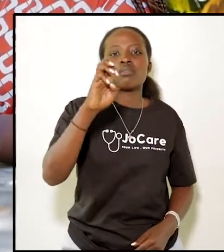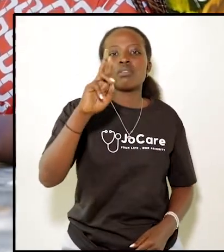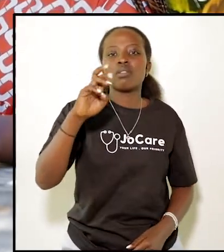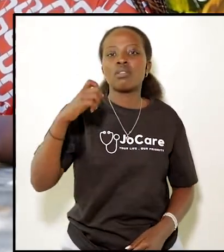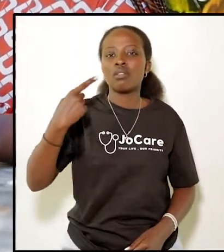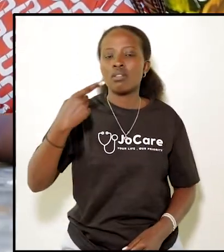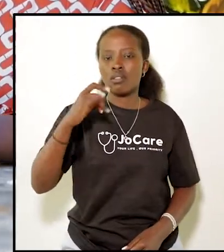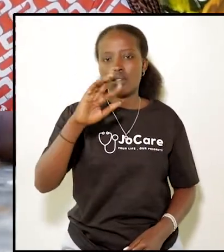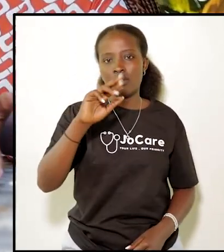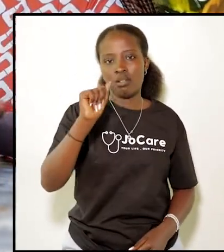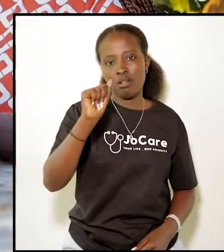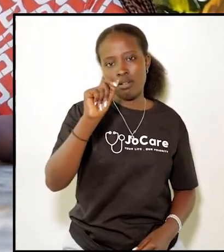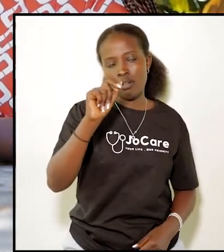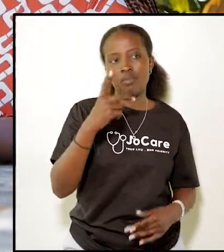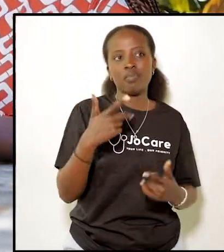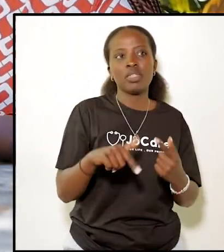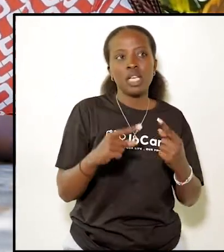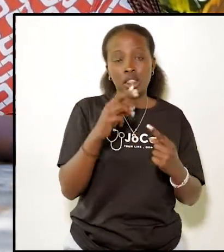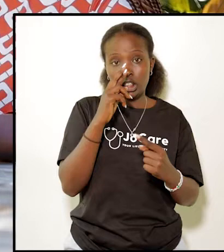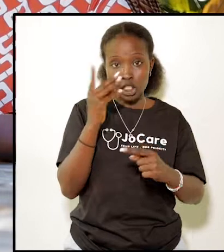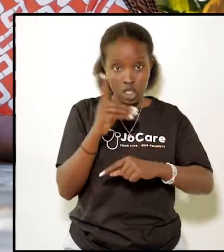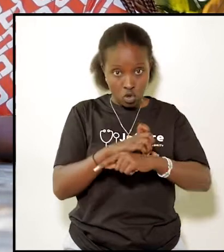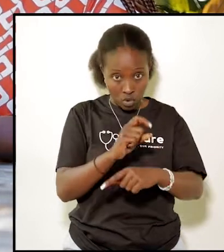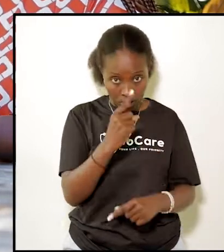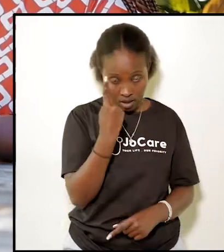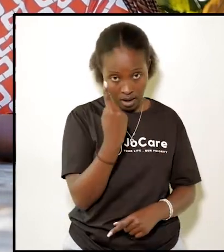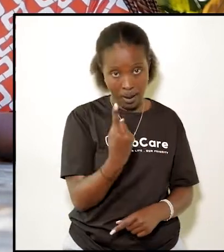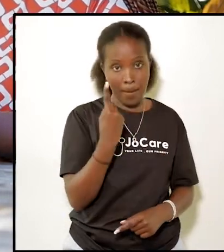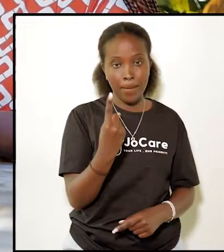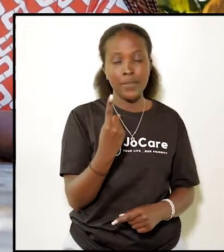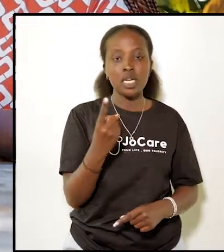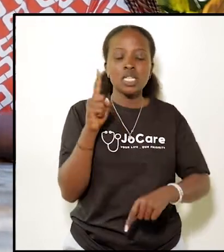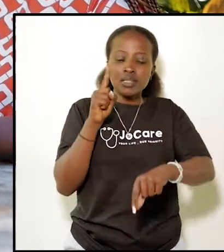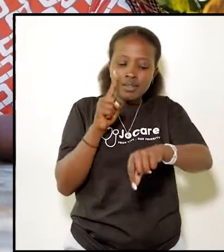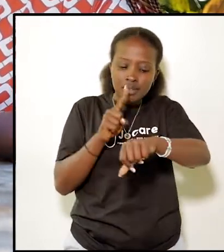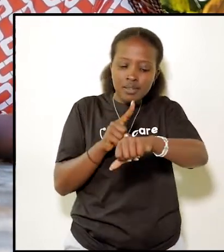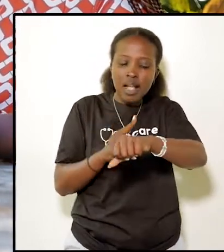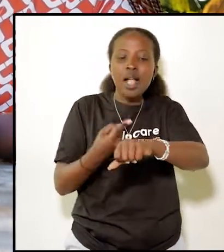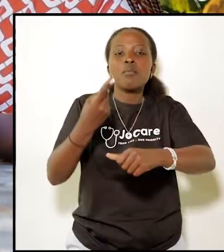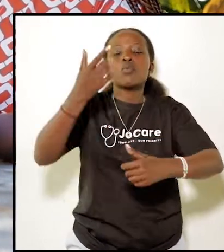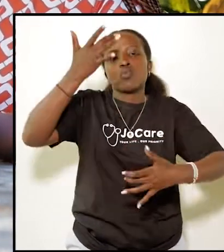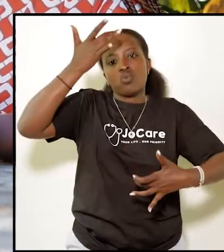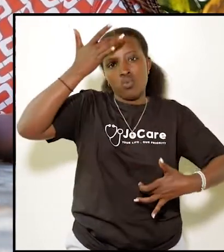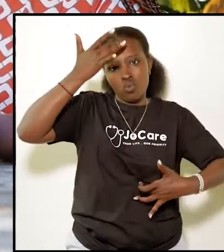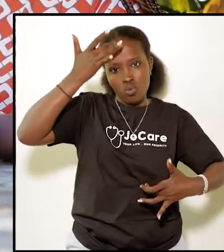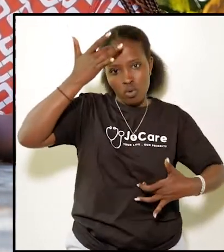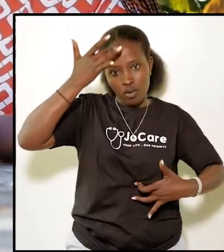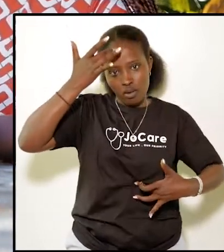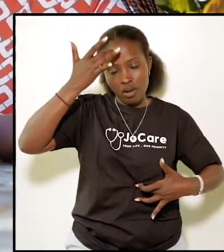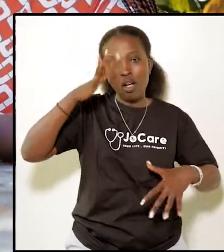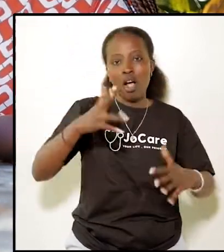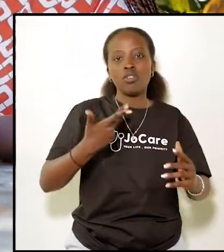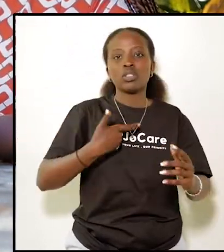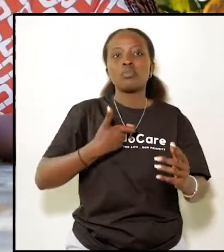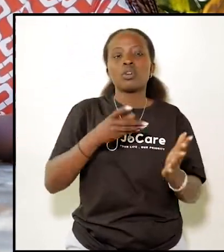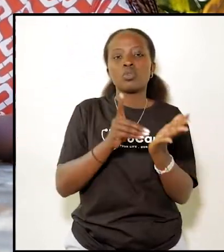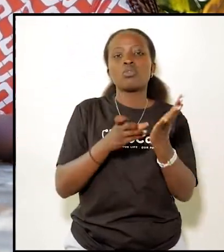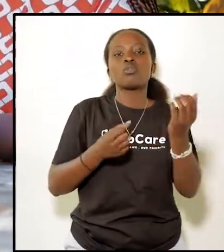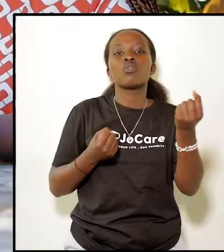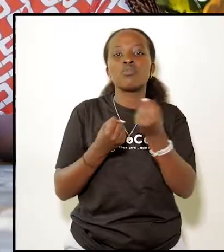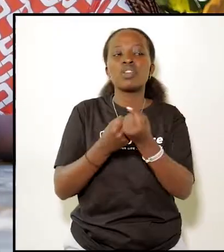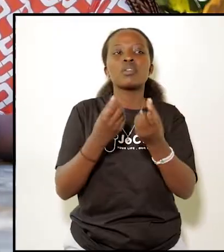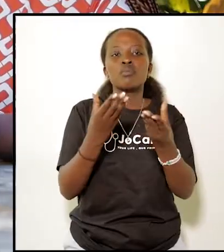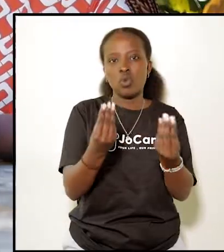irregularity. Thank you for that question. First of all, the time of seeking a doctor's help